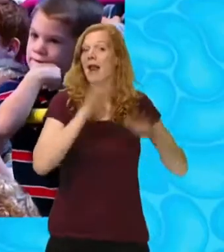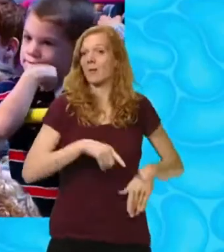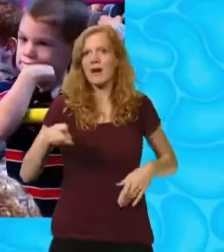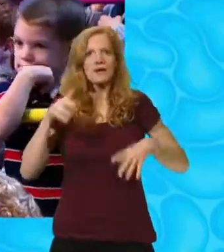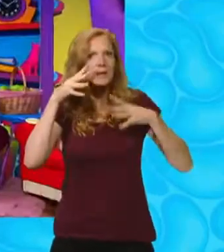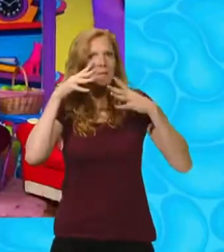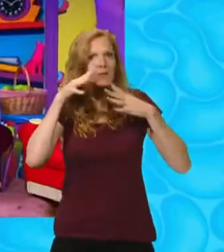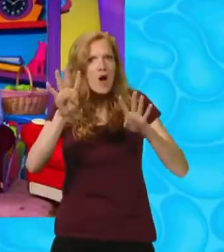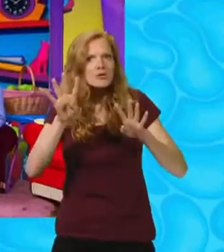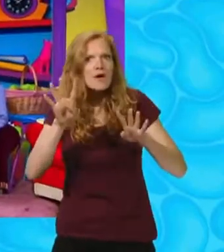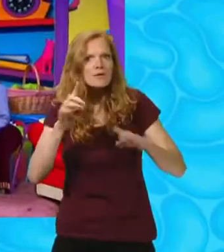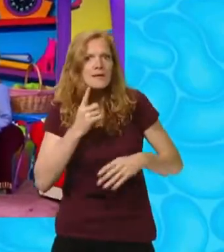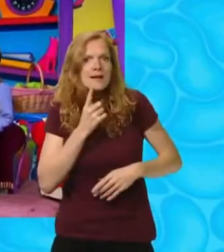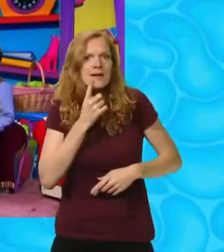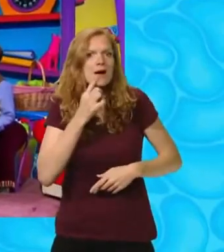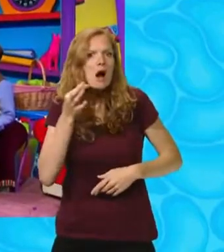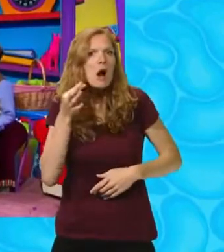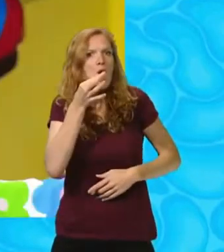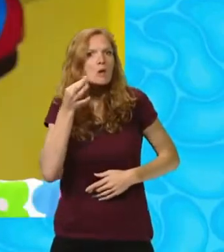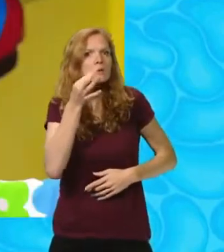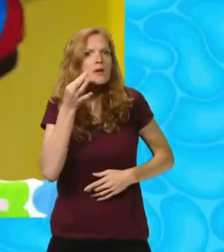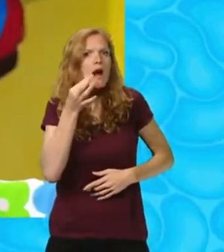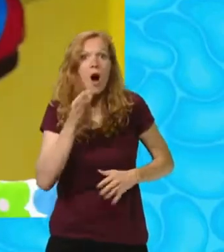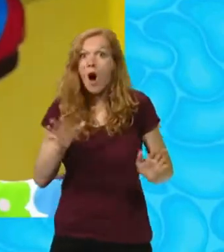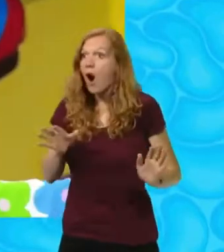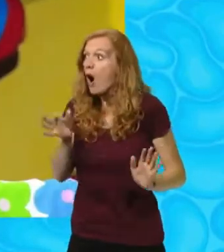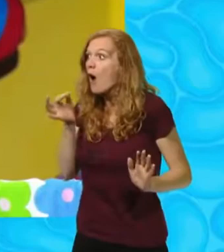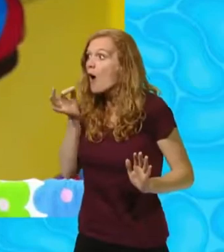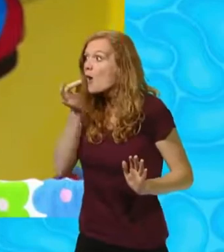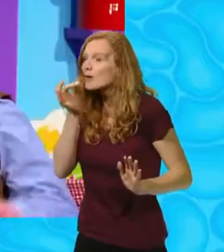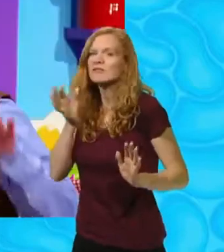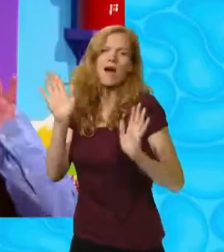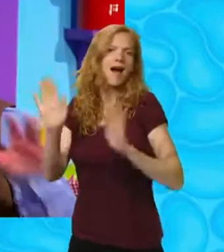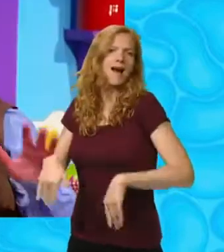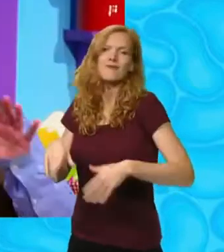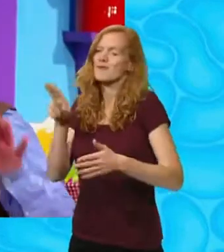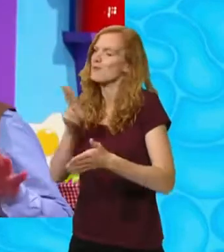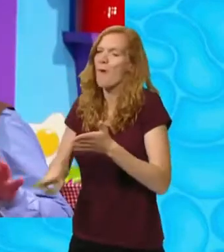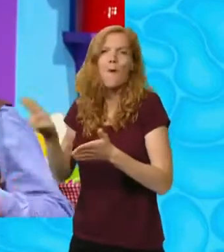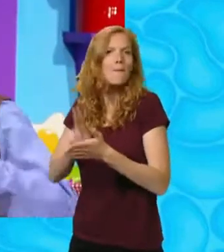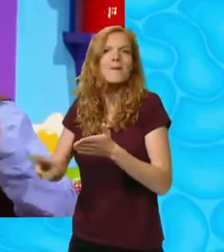Now, you see, sir, Little Monster just has a loose tooth. Now, Little Monster, it's